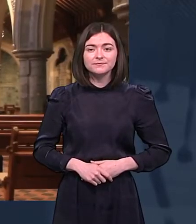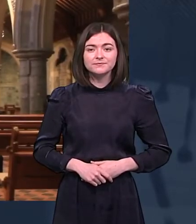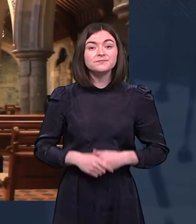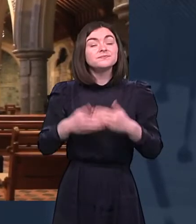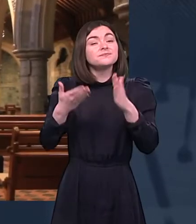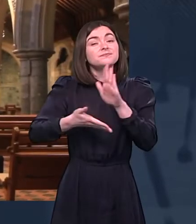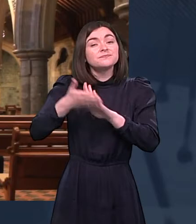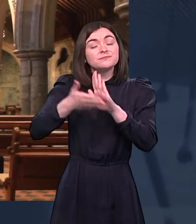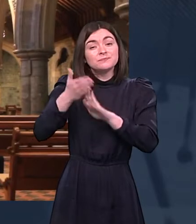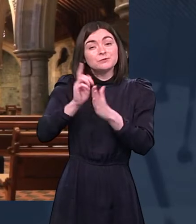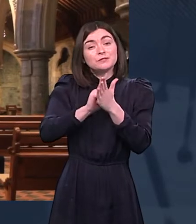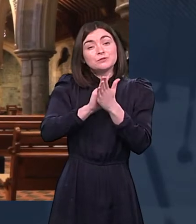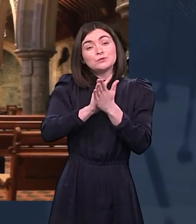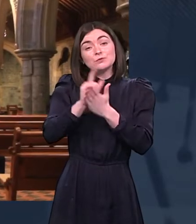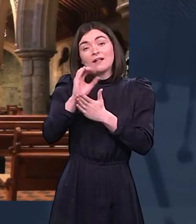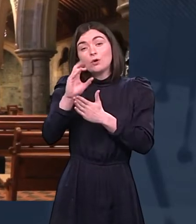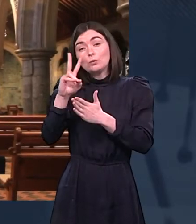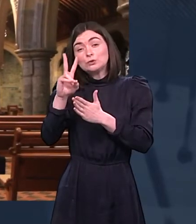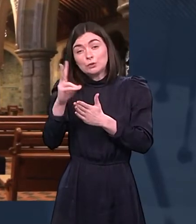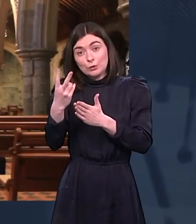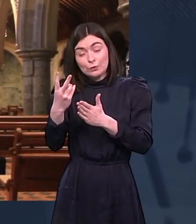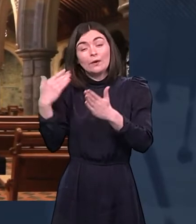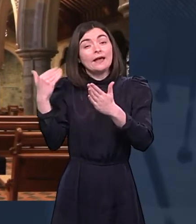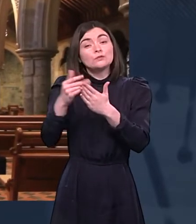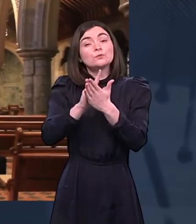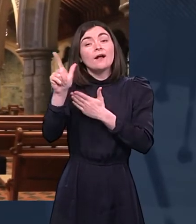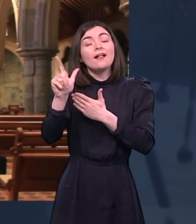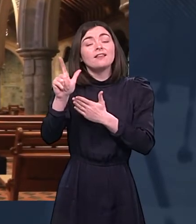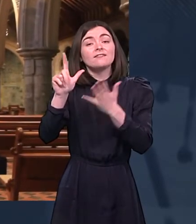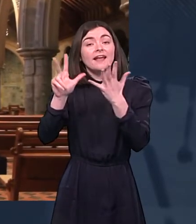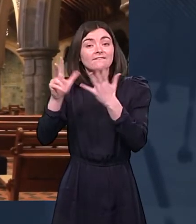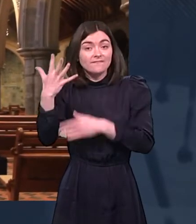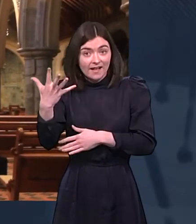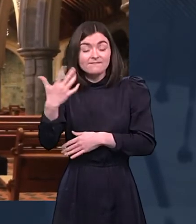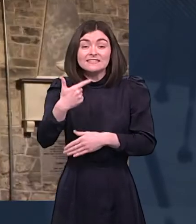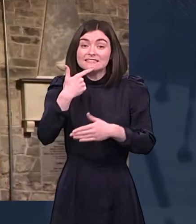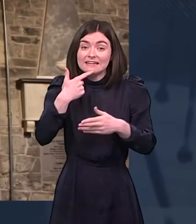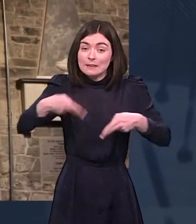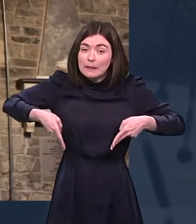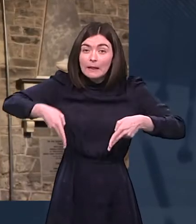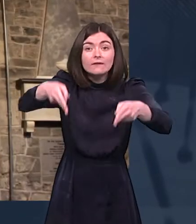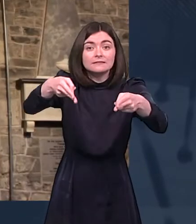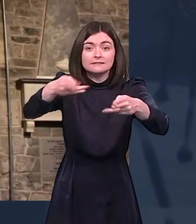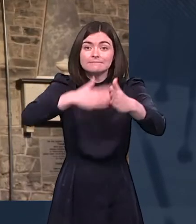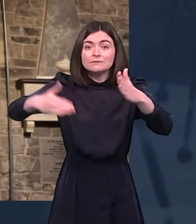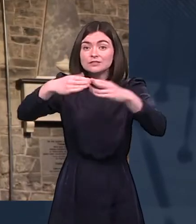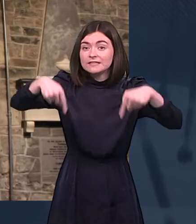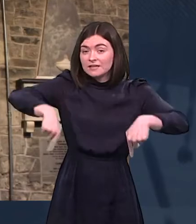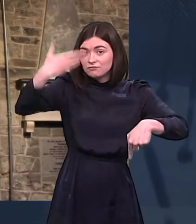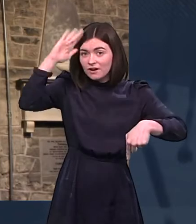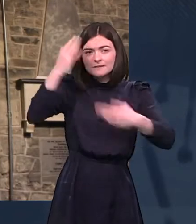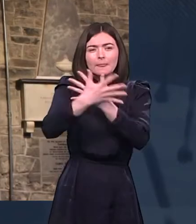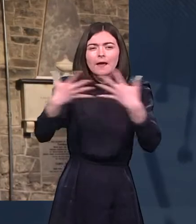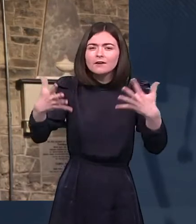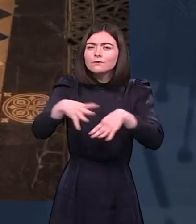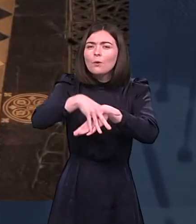Built between 1202 and 1285, it is the second longest cathedral in Ireland, with much of its original style still